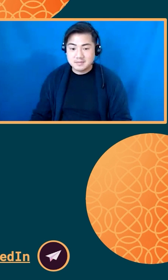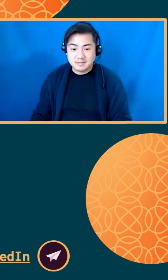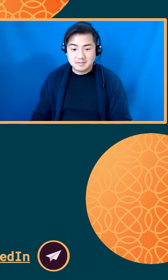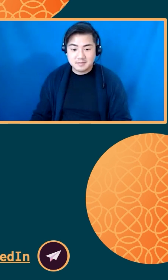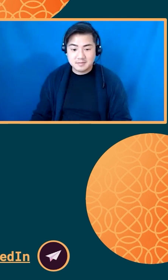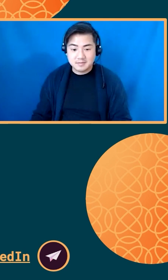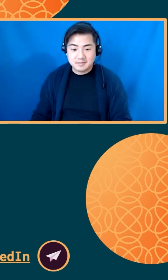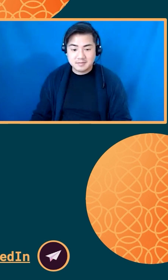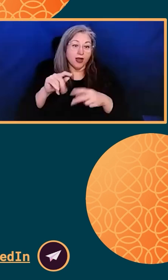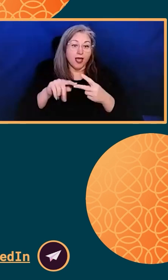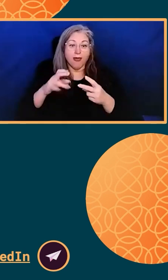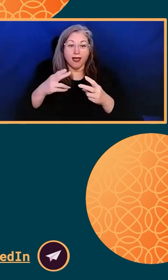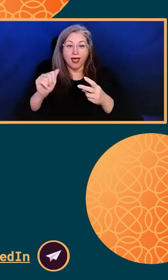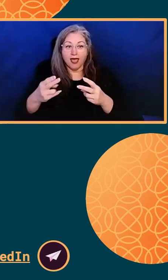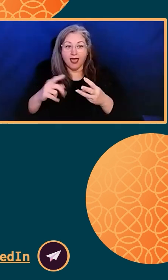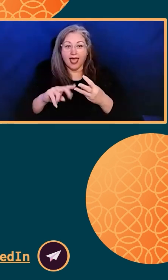Micah, Hazel.